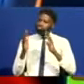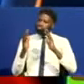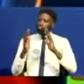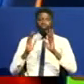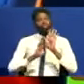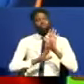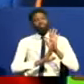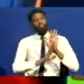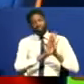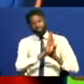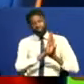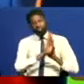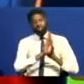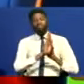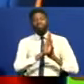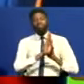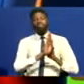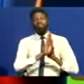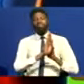tutakuwa tunasherekea